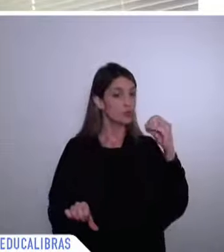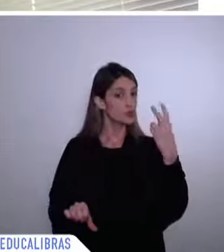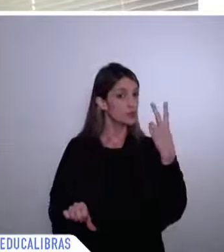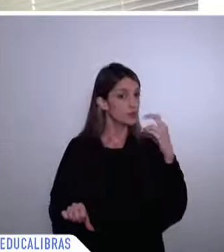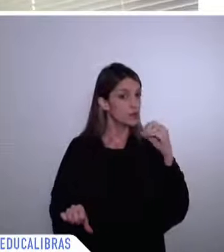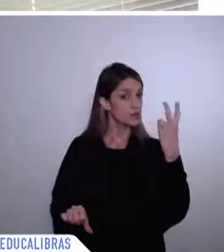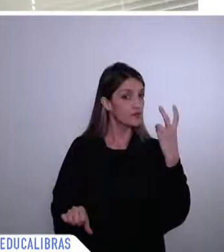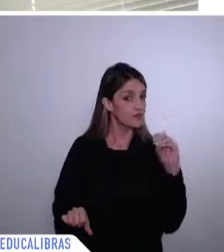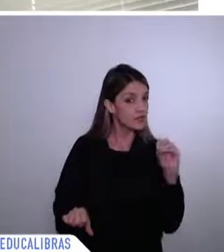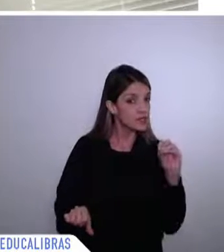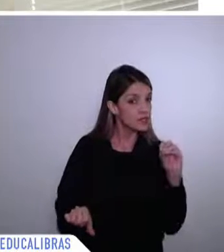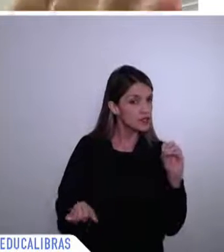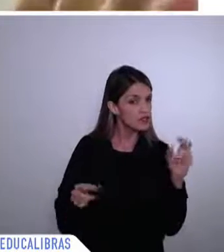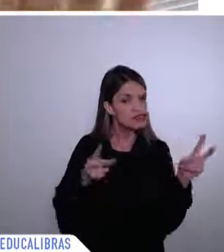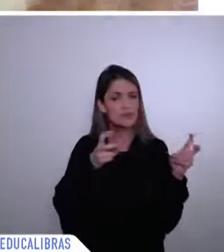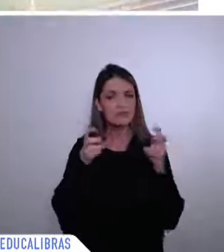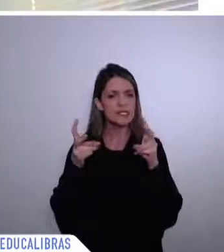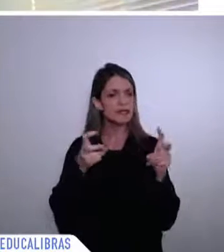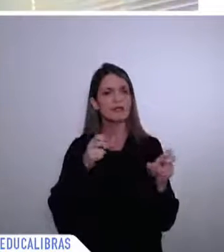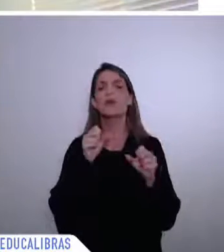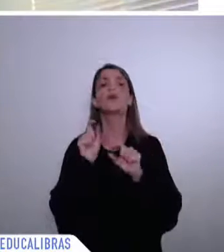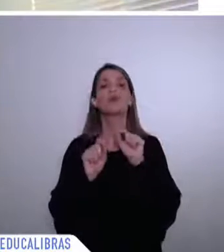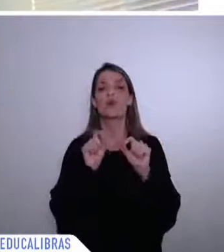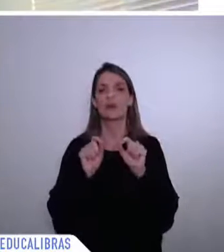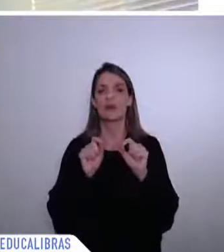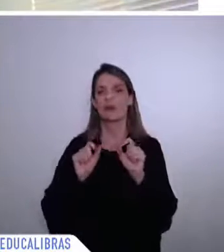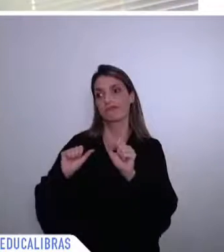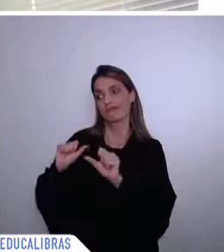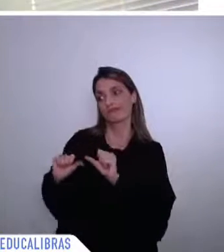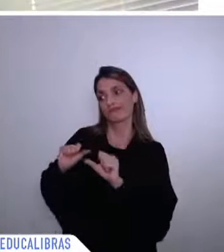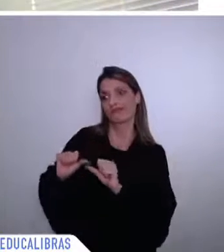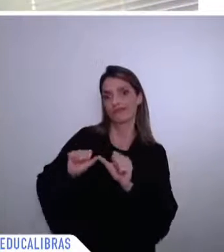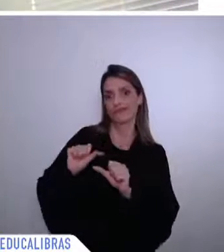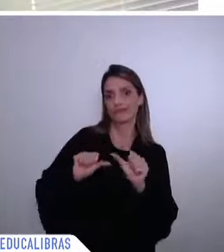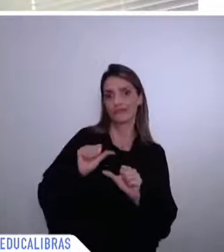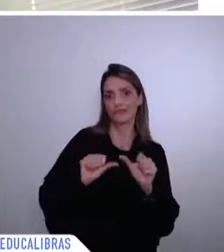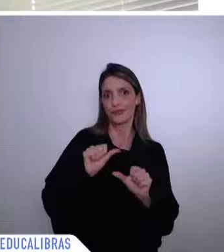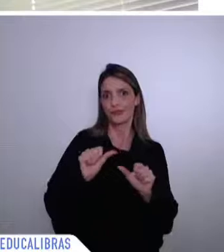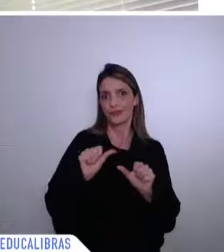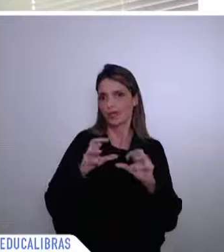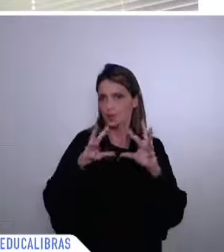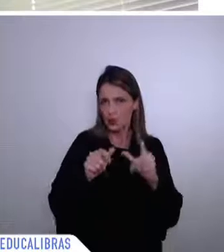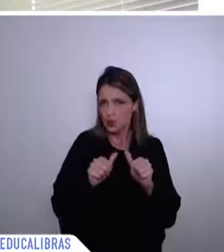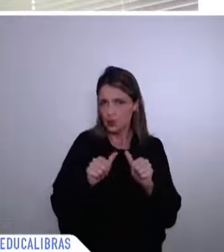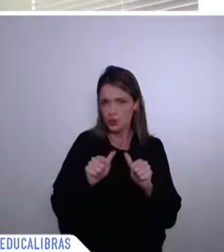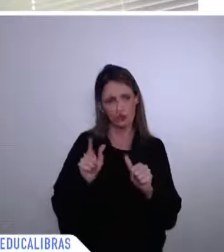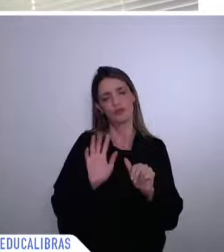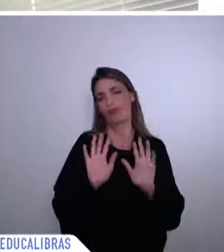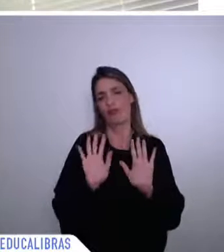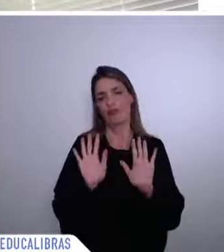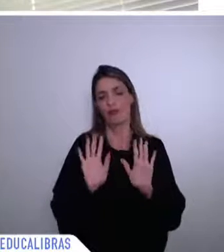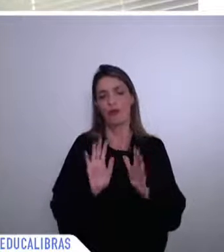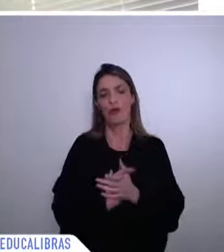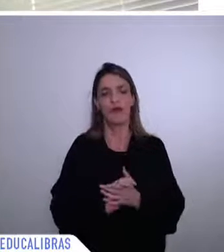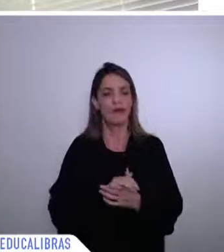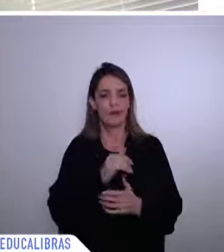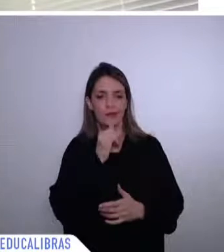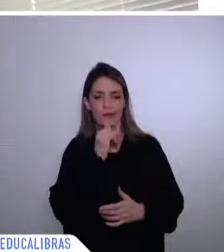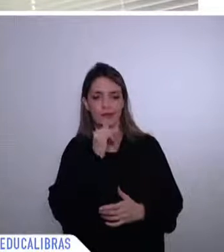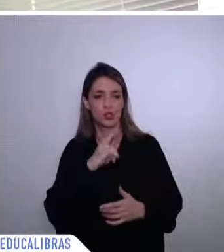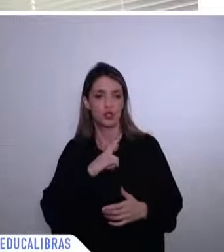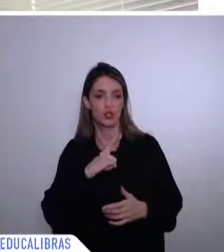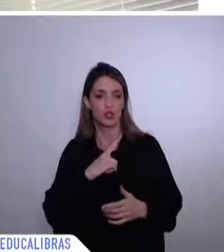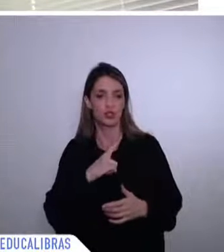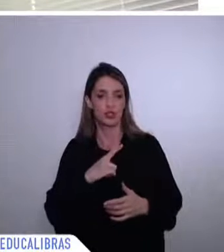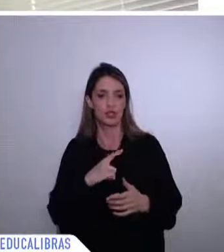October 2020, one will be able to see that a lot has changed, but not everything has changed. So